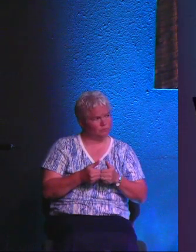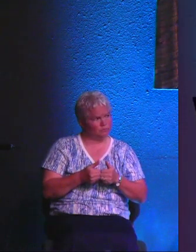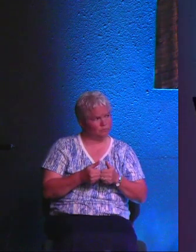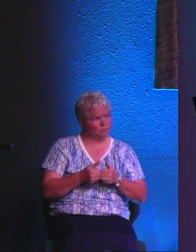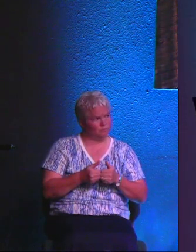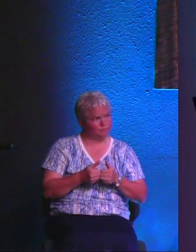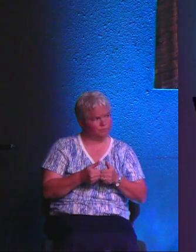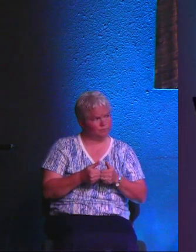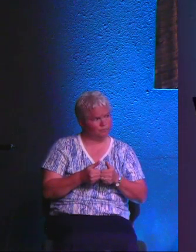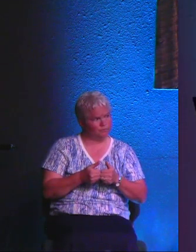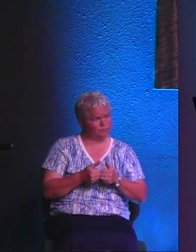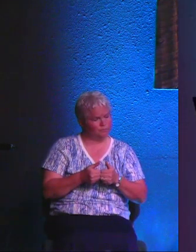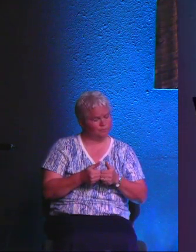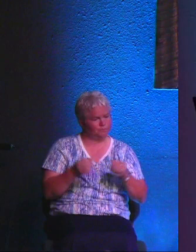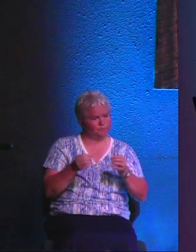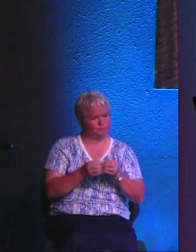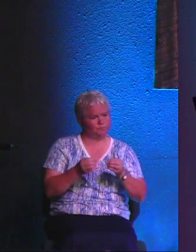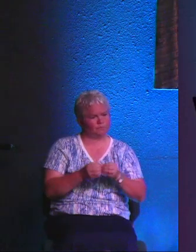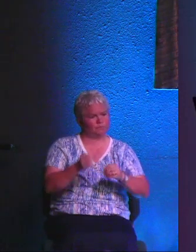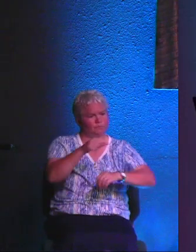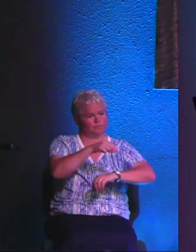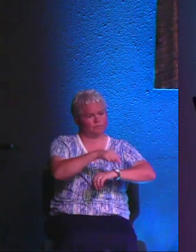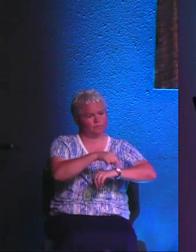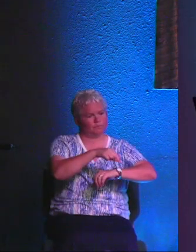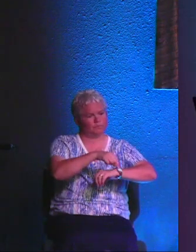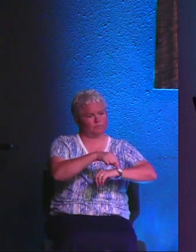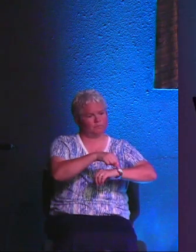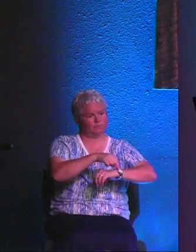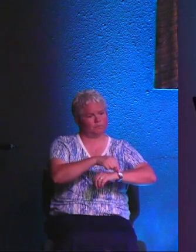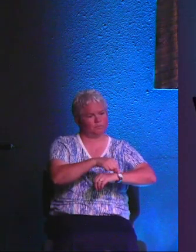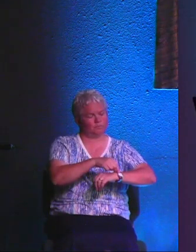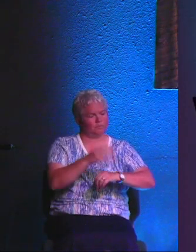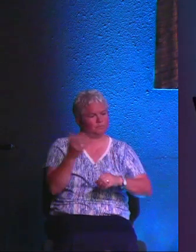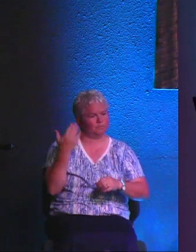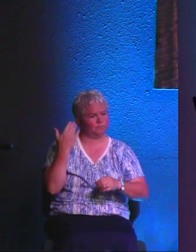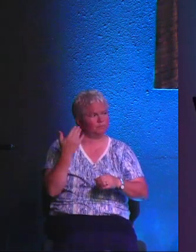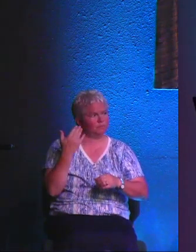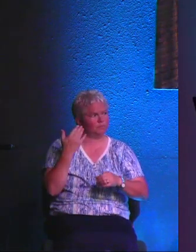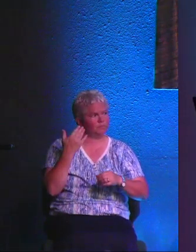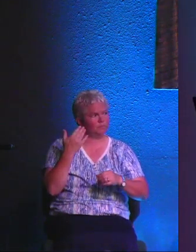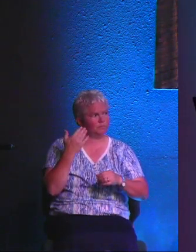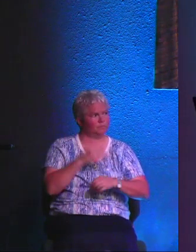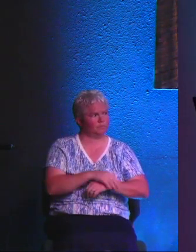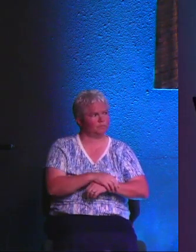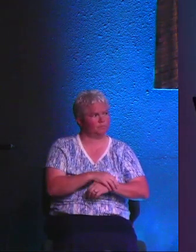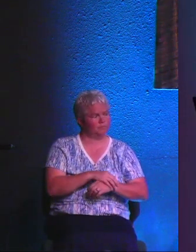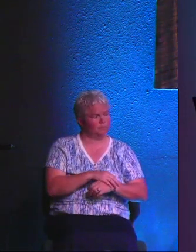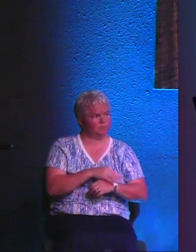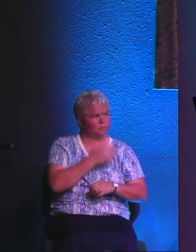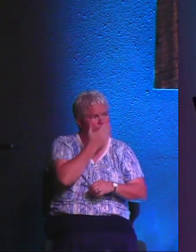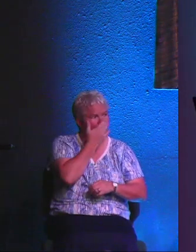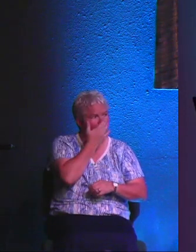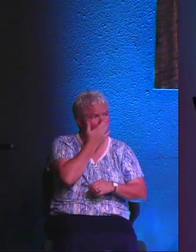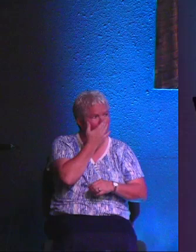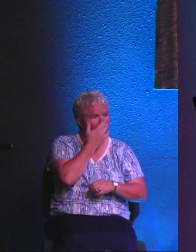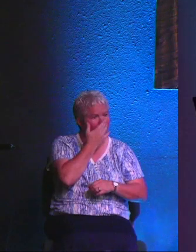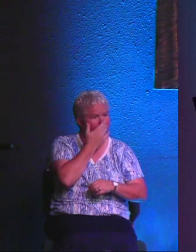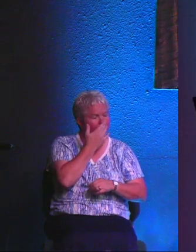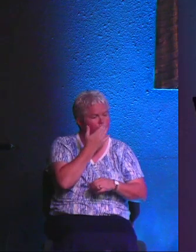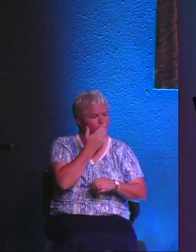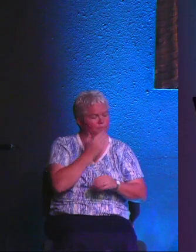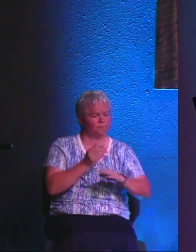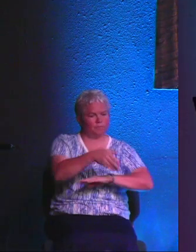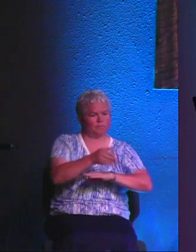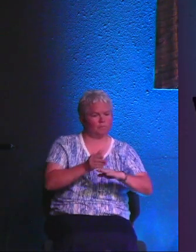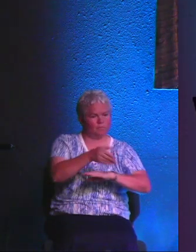hitting rock bottom, many times, and my version of getting back on top was to hustle my way back to the